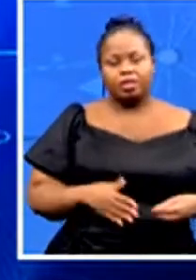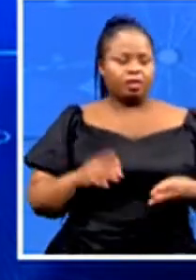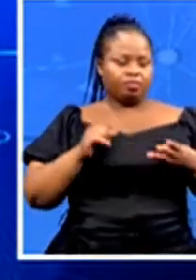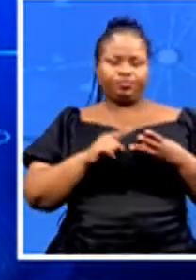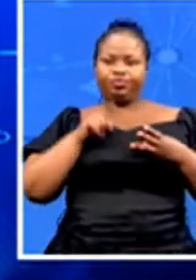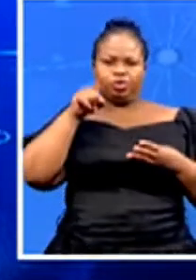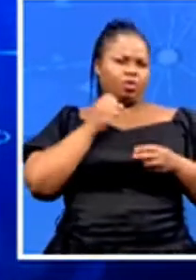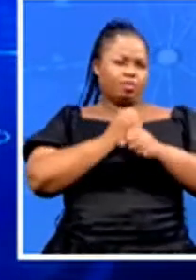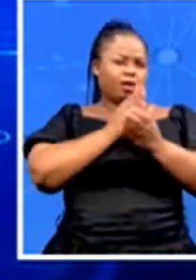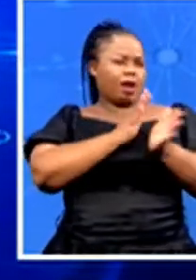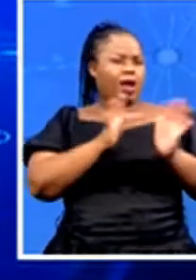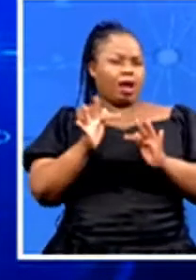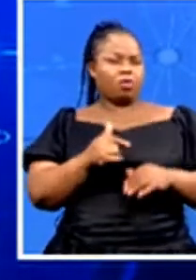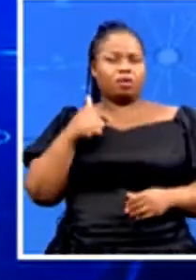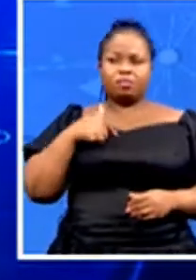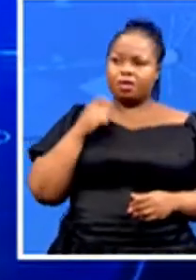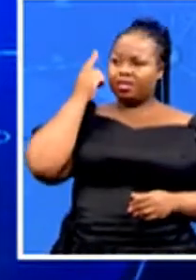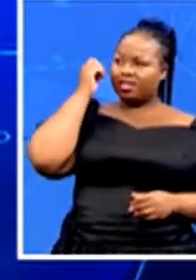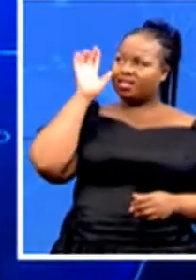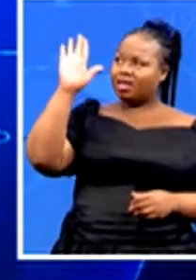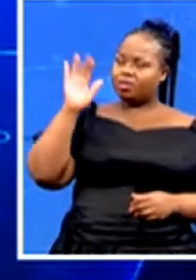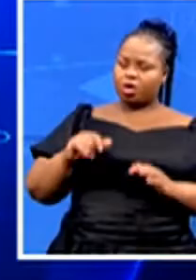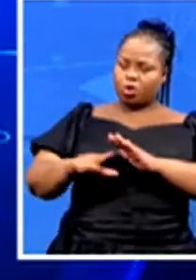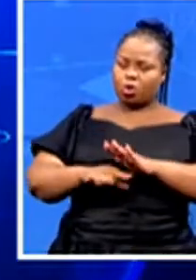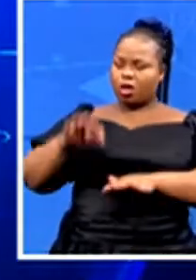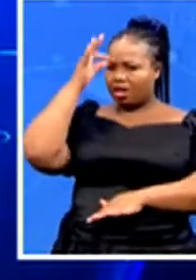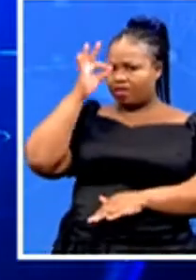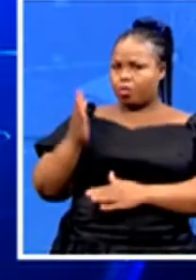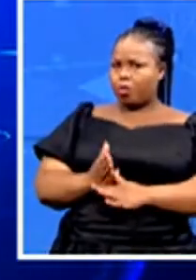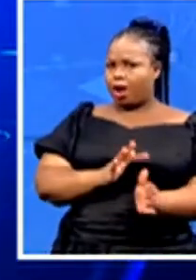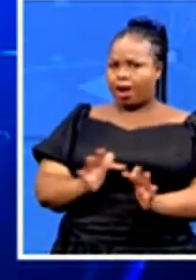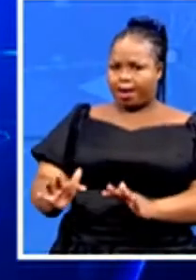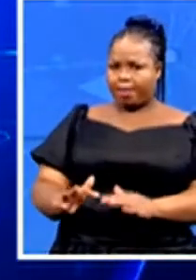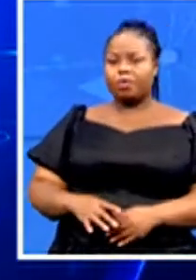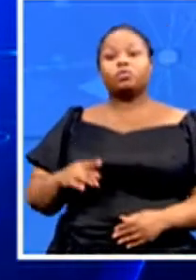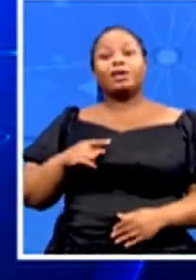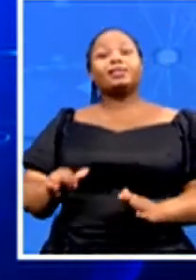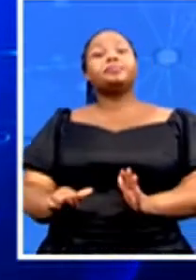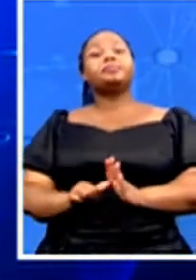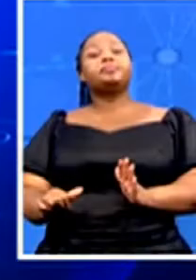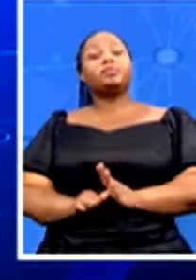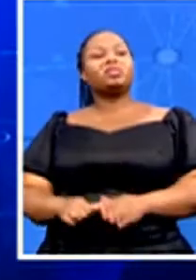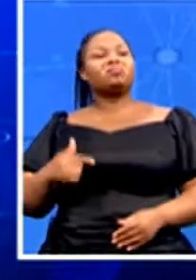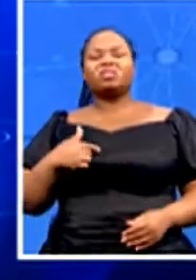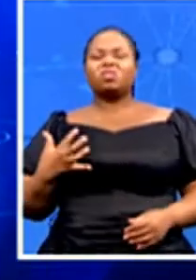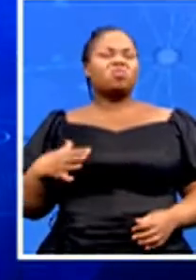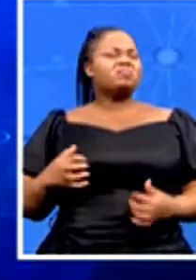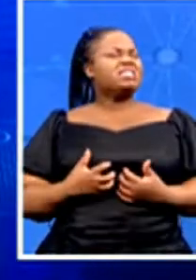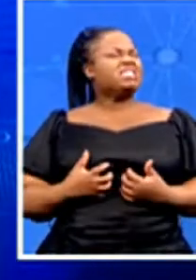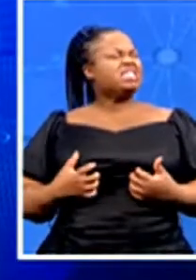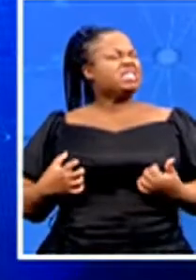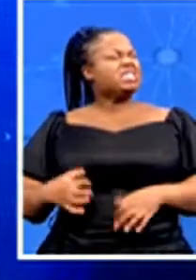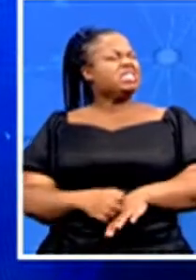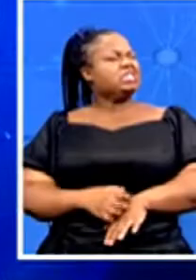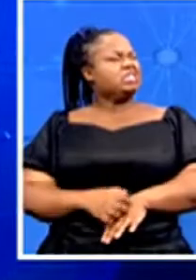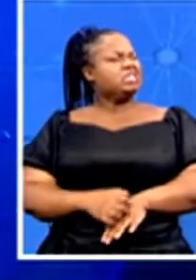how local government works? Because that's a very important thing, so that I don't get frustrated as a voter and knock at the